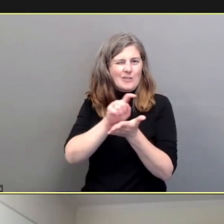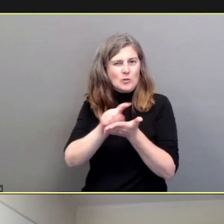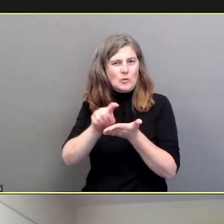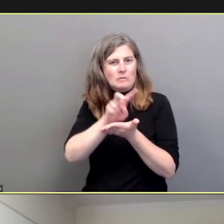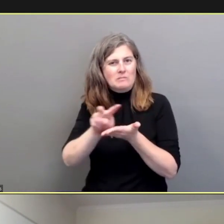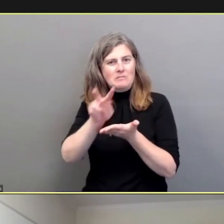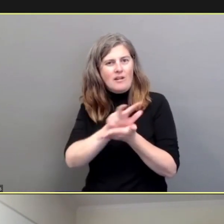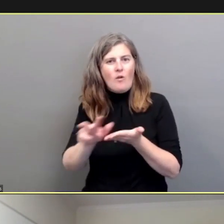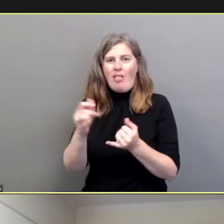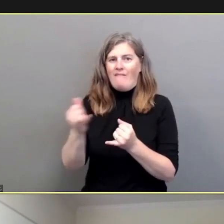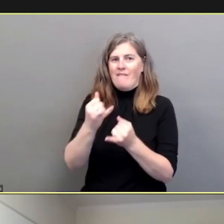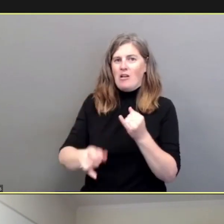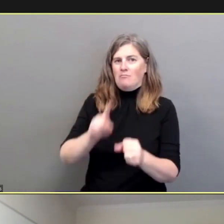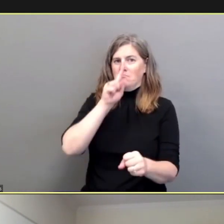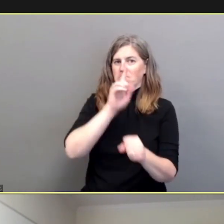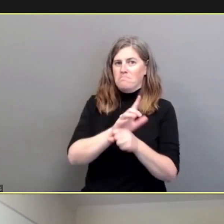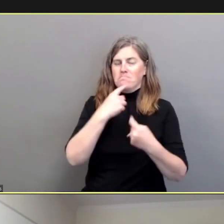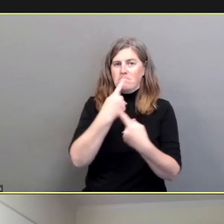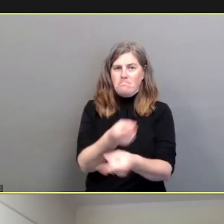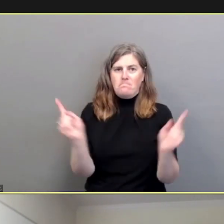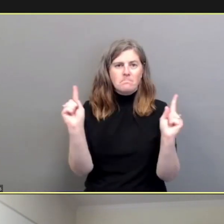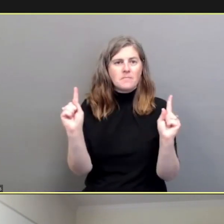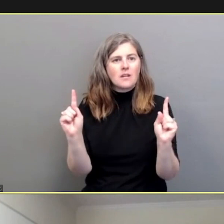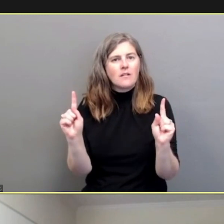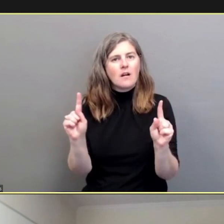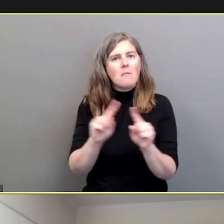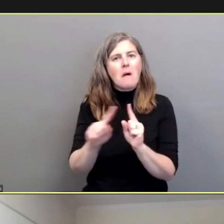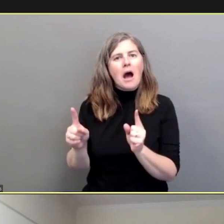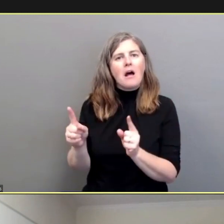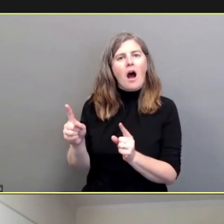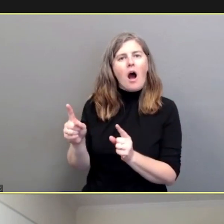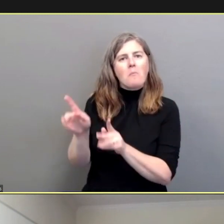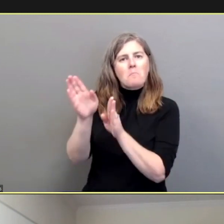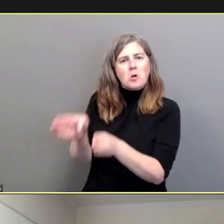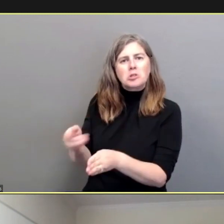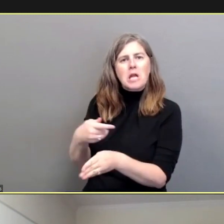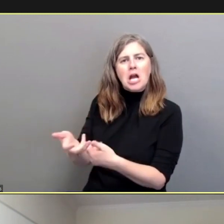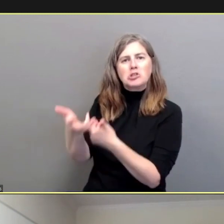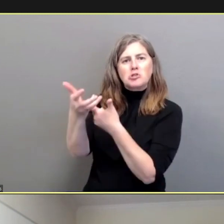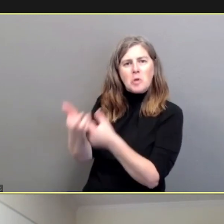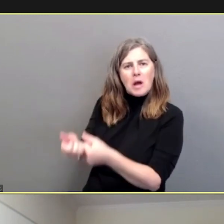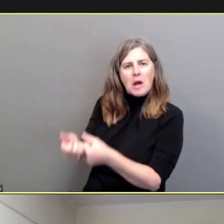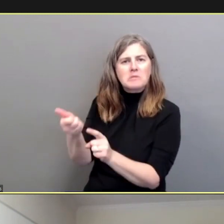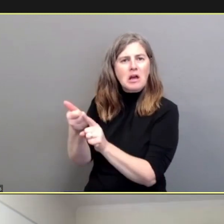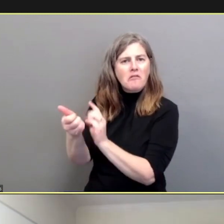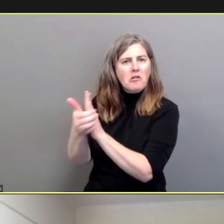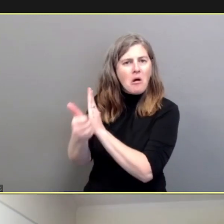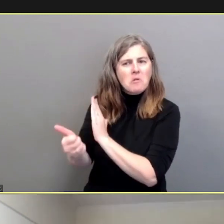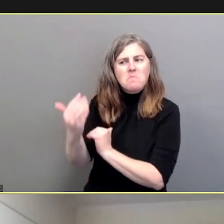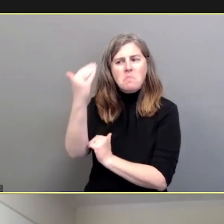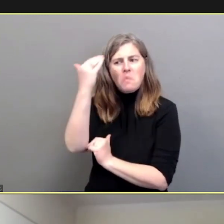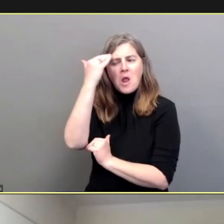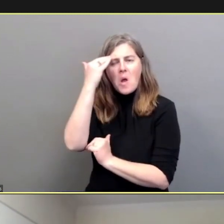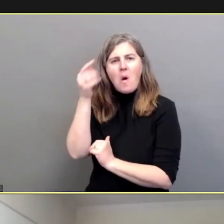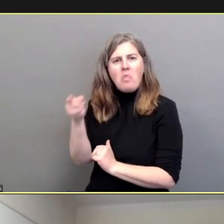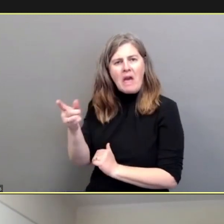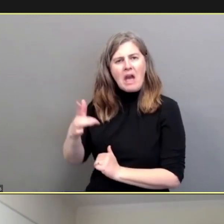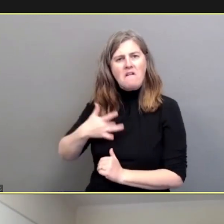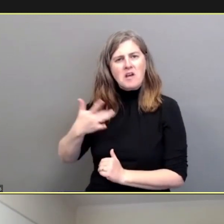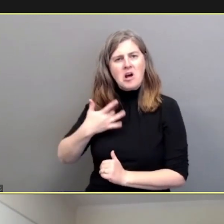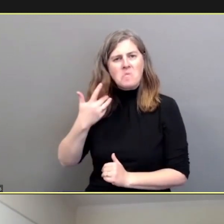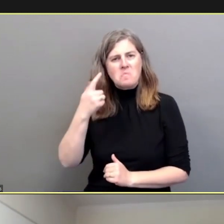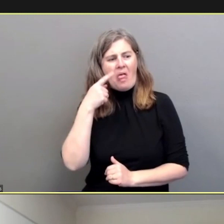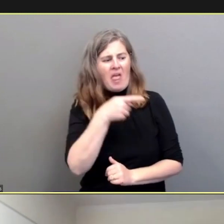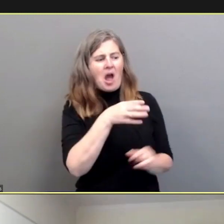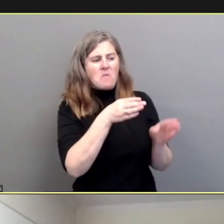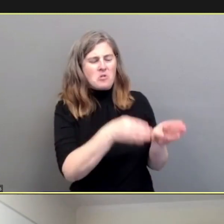final confirmation, but reliable source, competent clinicians who really felt that that was the